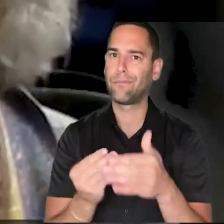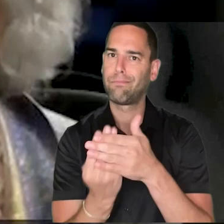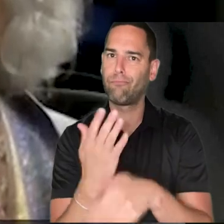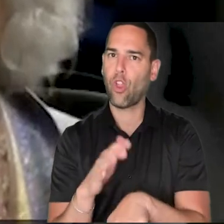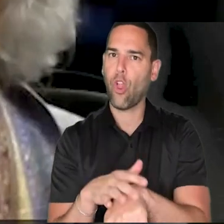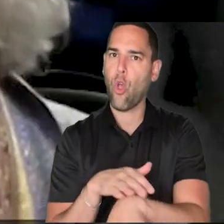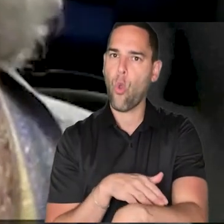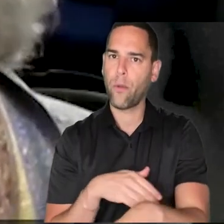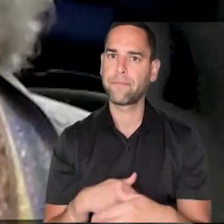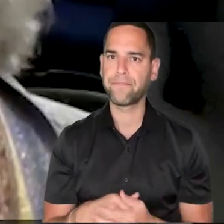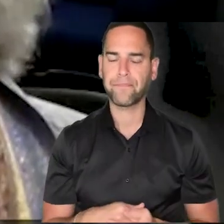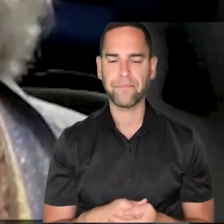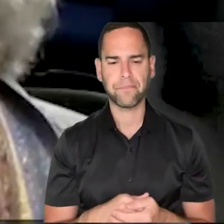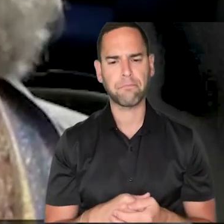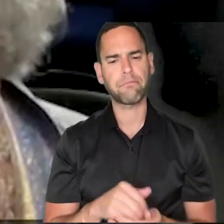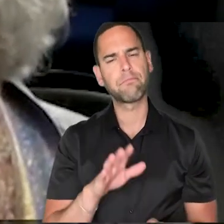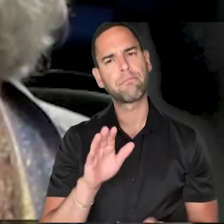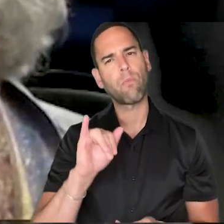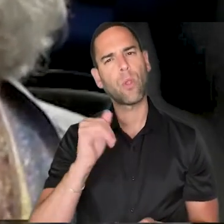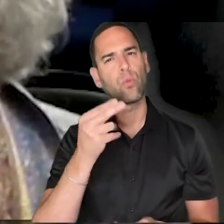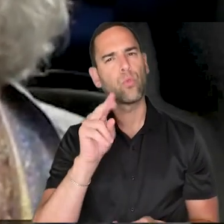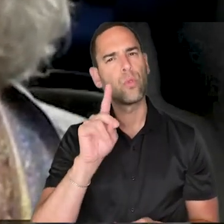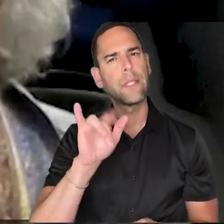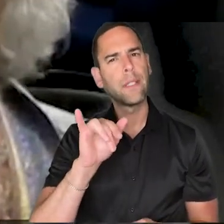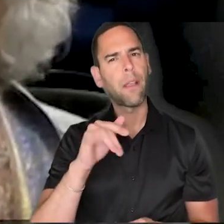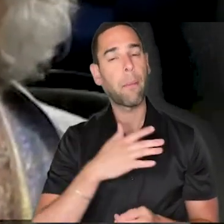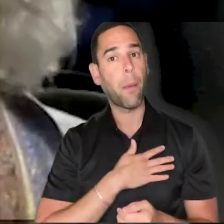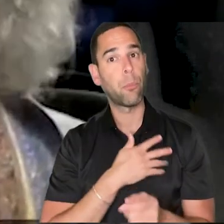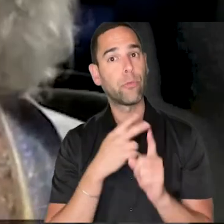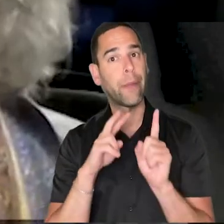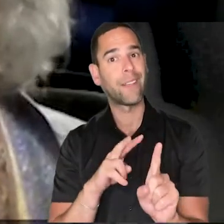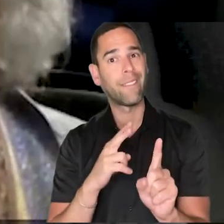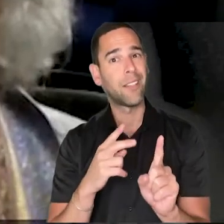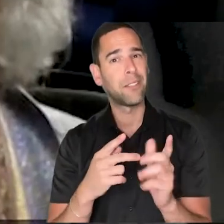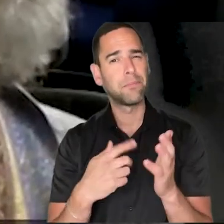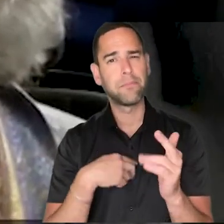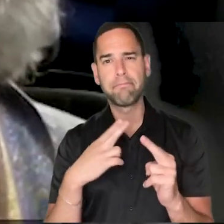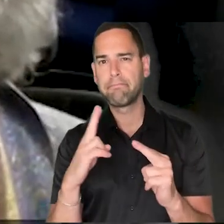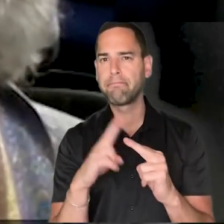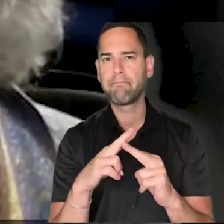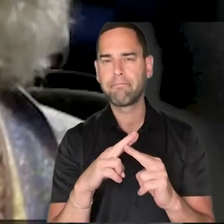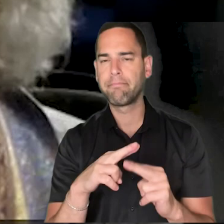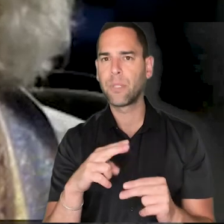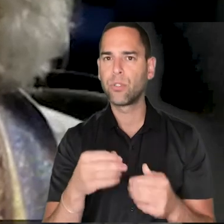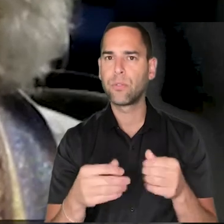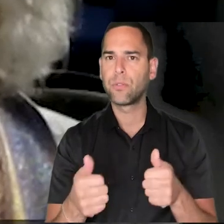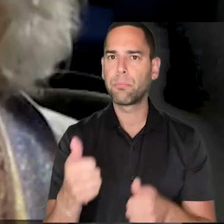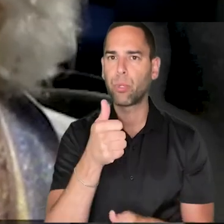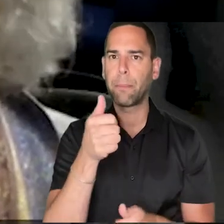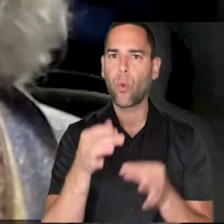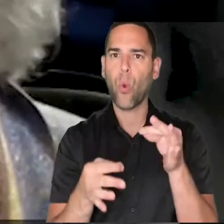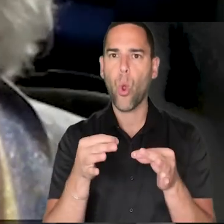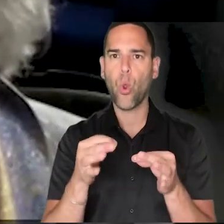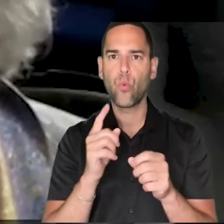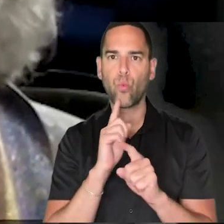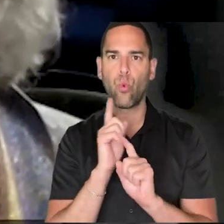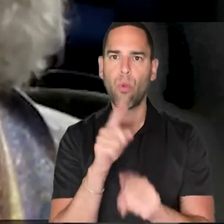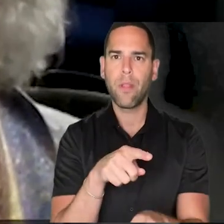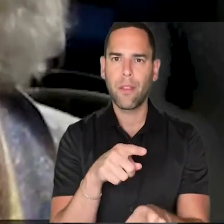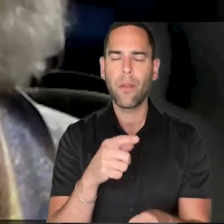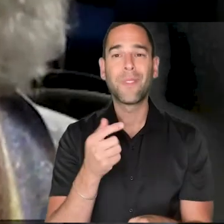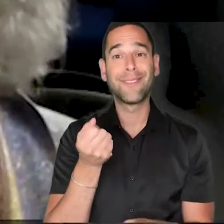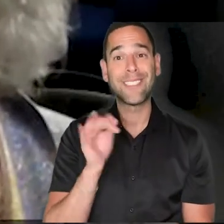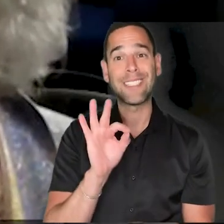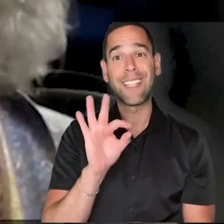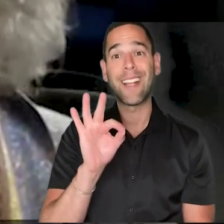slowly. Judy, from my perspective, perhaps the seminal Supreme Court ruling under the Americans with Disabilities Act